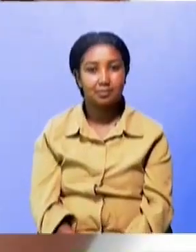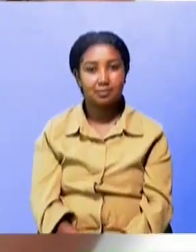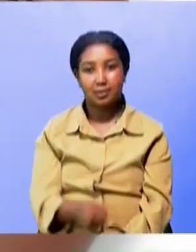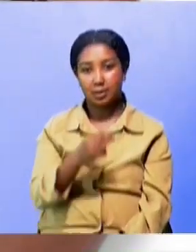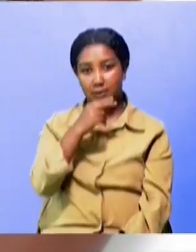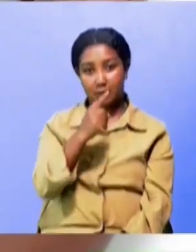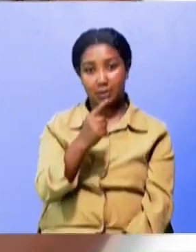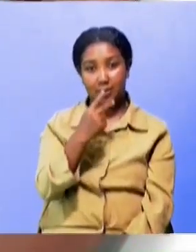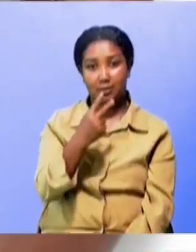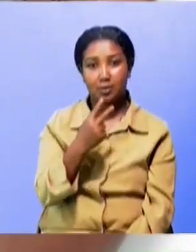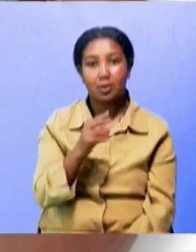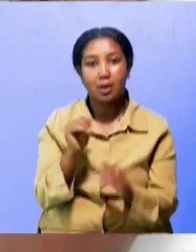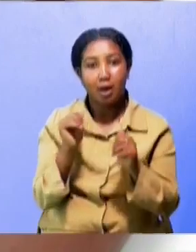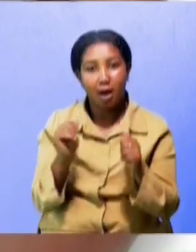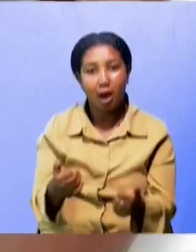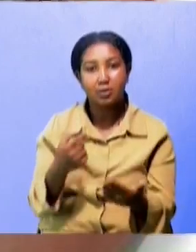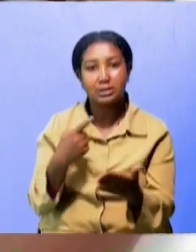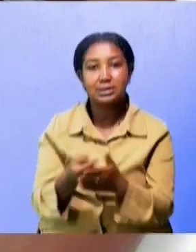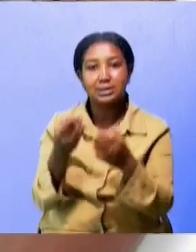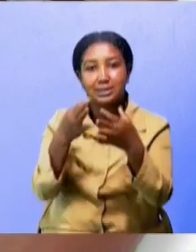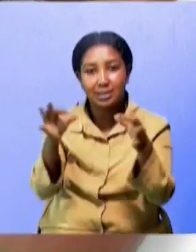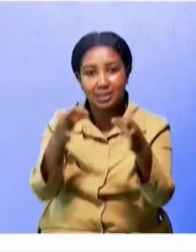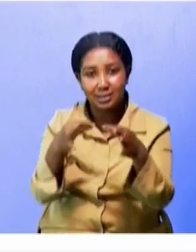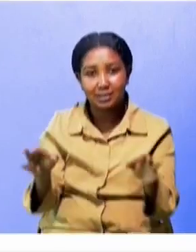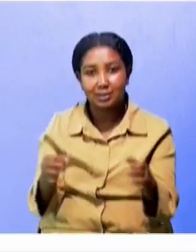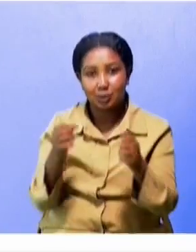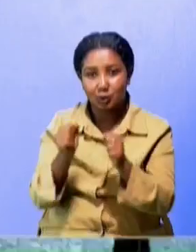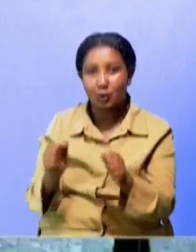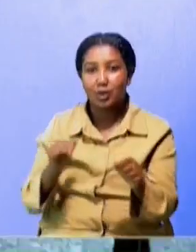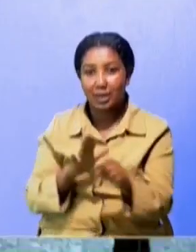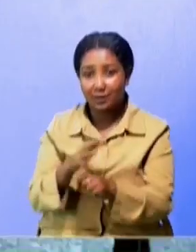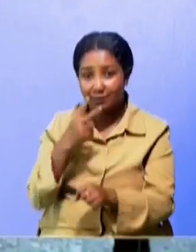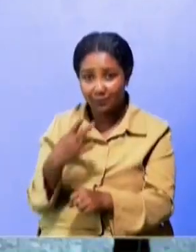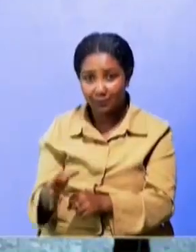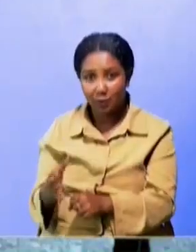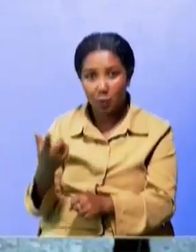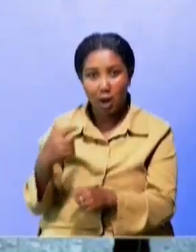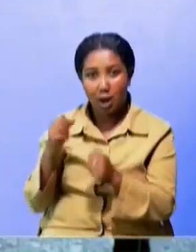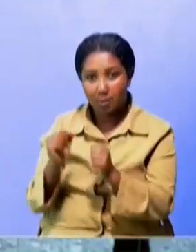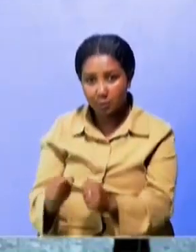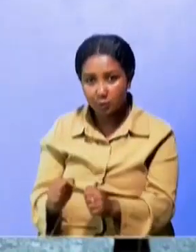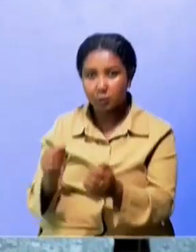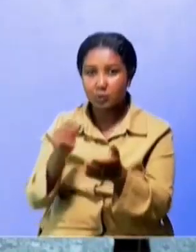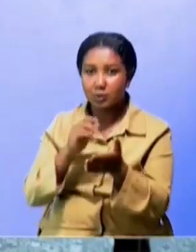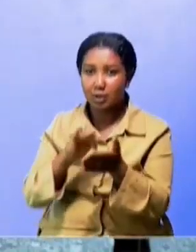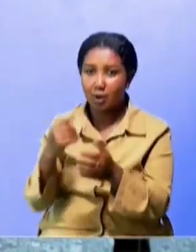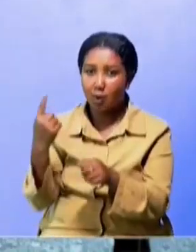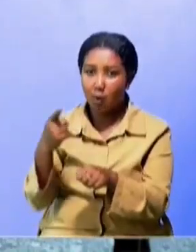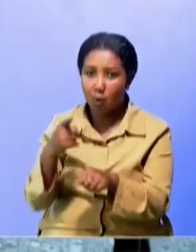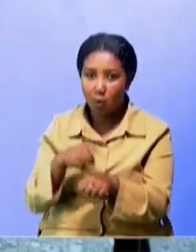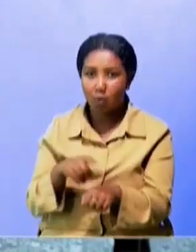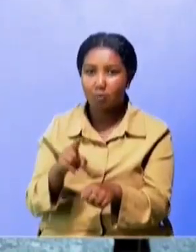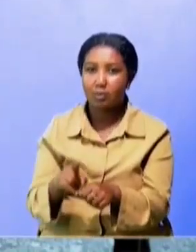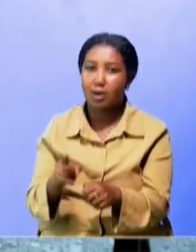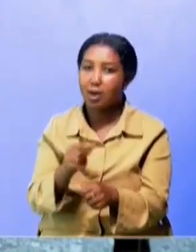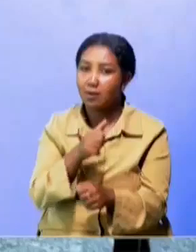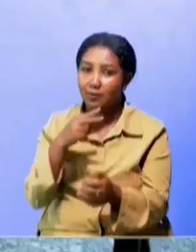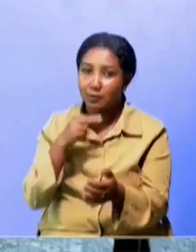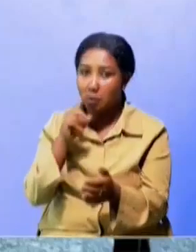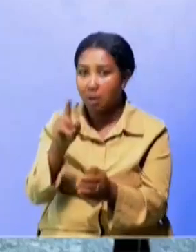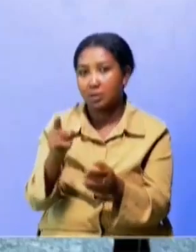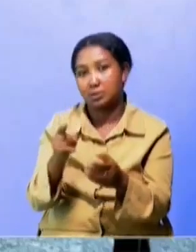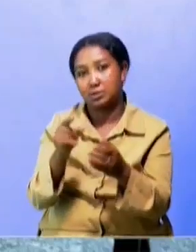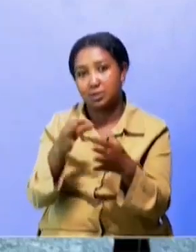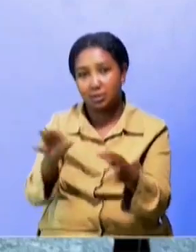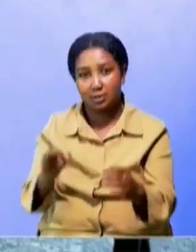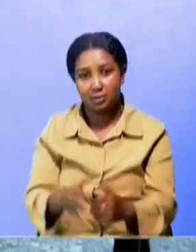Look how this sentence is strong enough. We are able to study all the adverbs of frequency in one